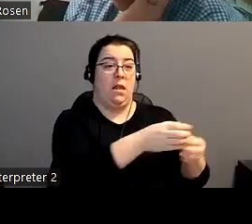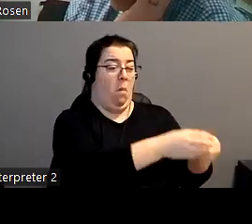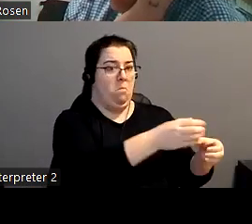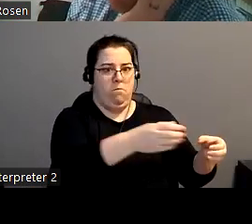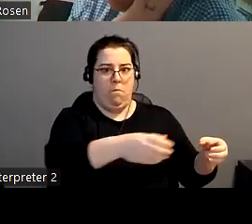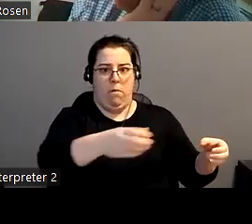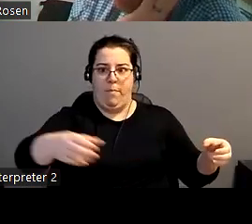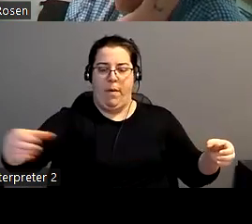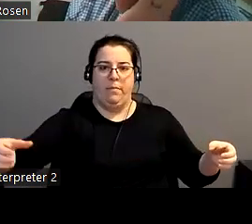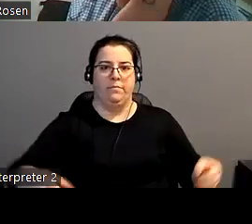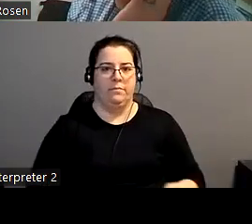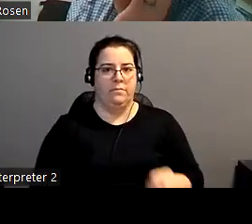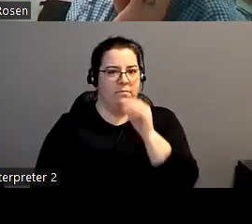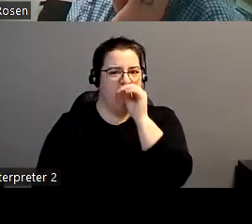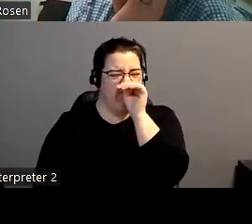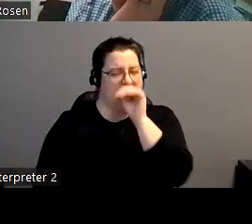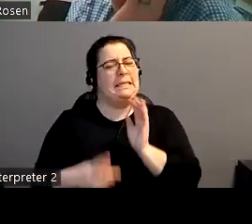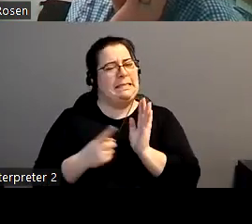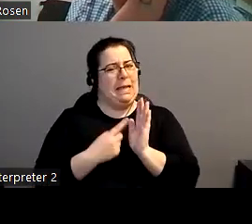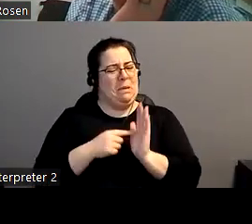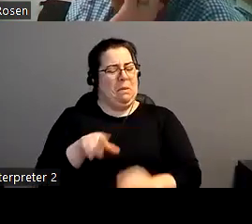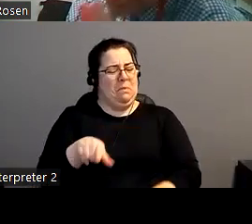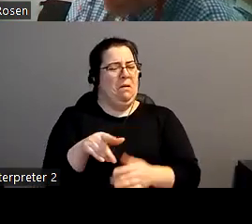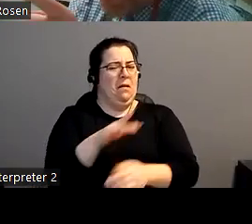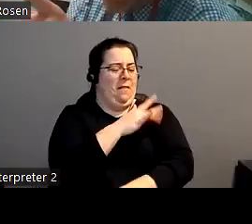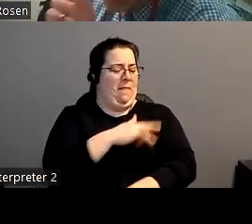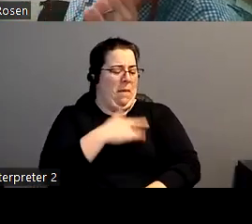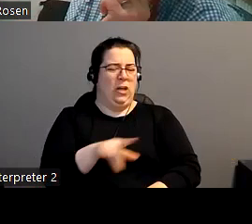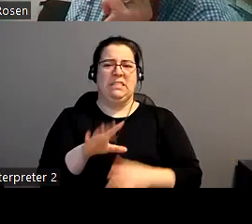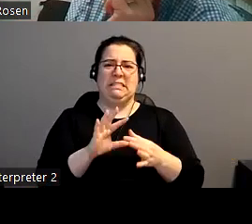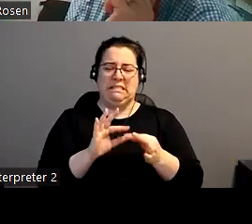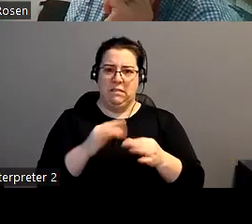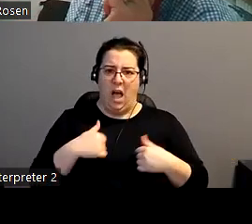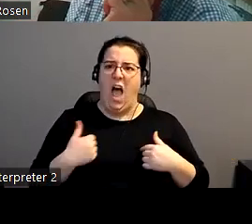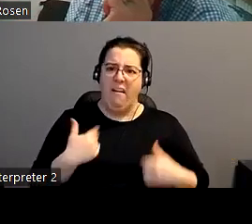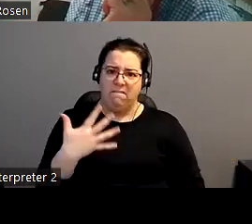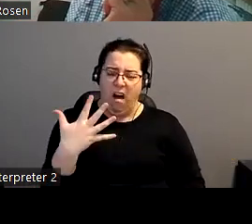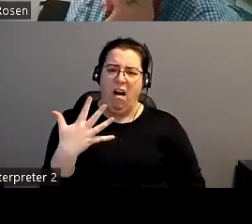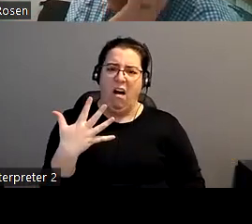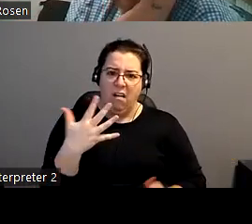a patient says, I take all these 5 medications, and you're like, well, 3 of these medications are the same thing.